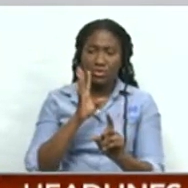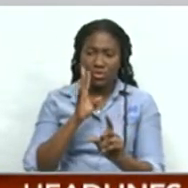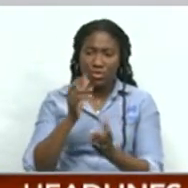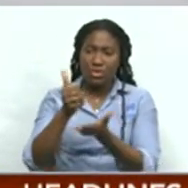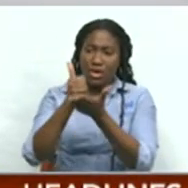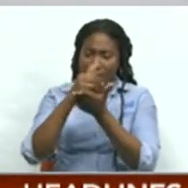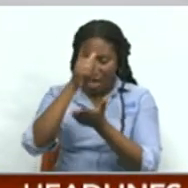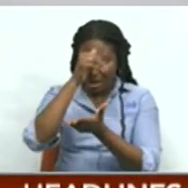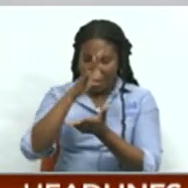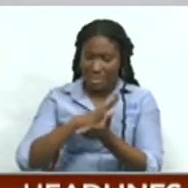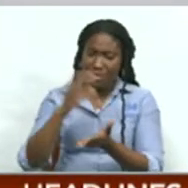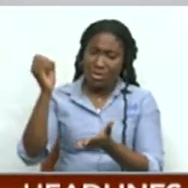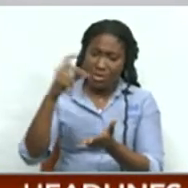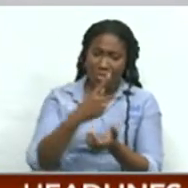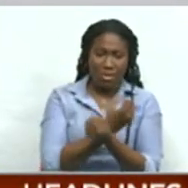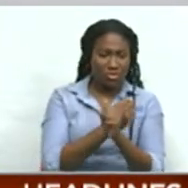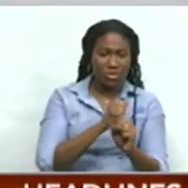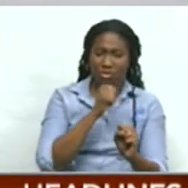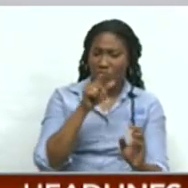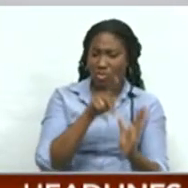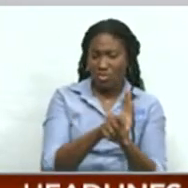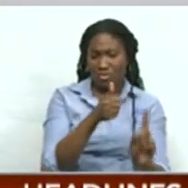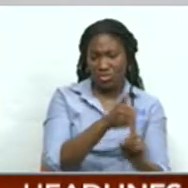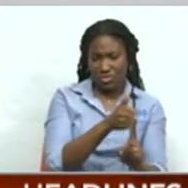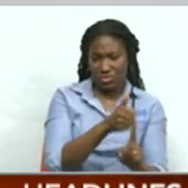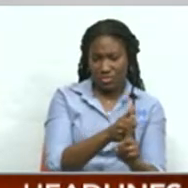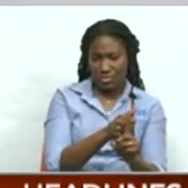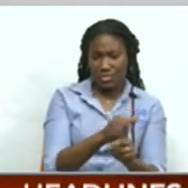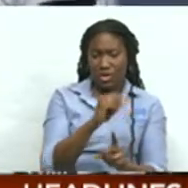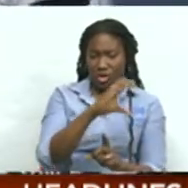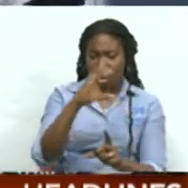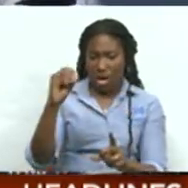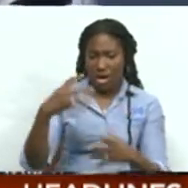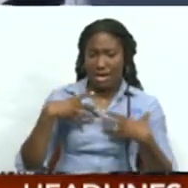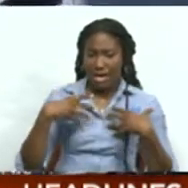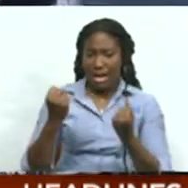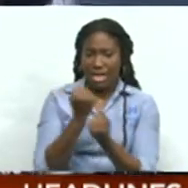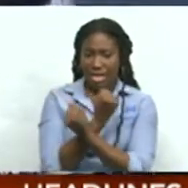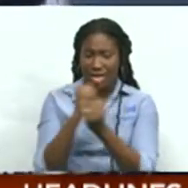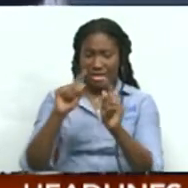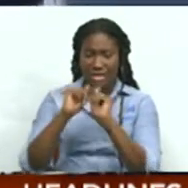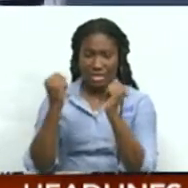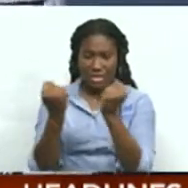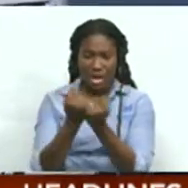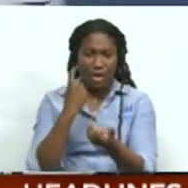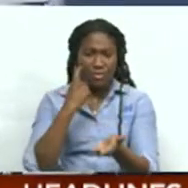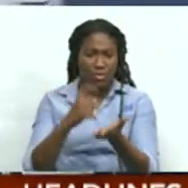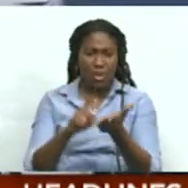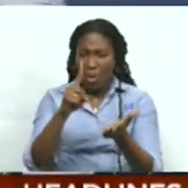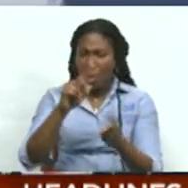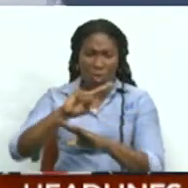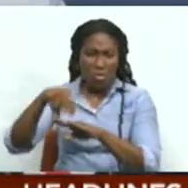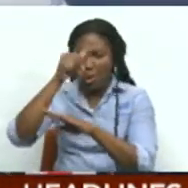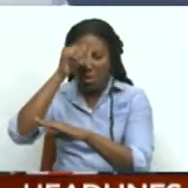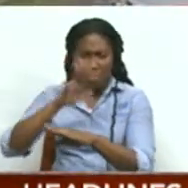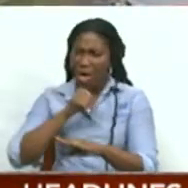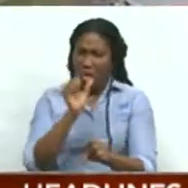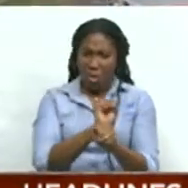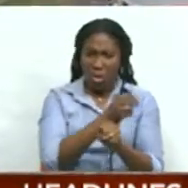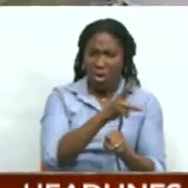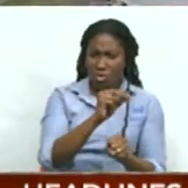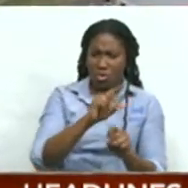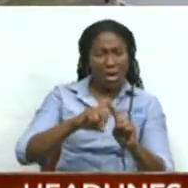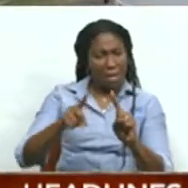Around 9:10 a.m., the company's health, safety and environment team was alerted to a civilian on the top of a tank at the Point of Pair